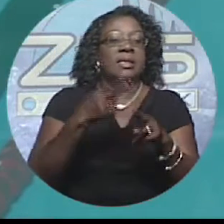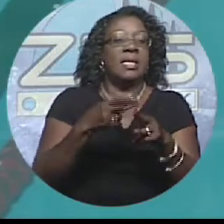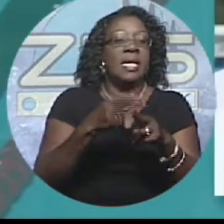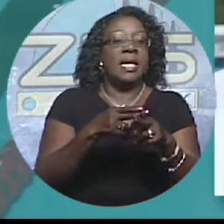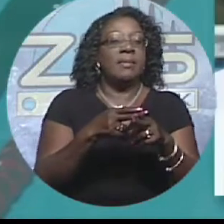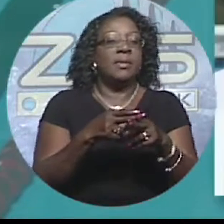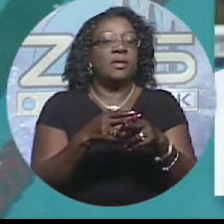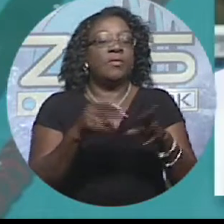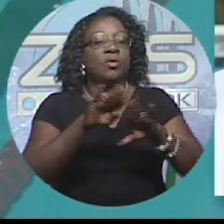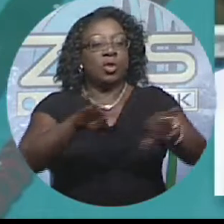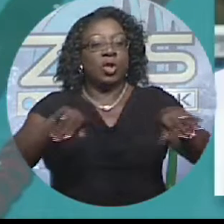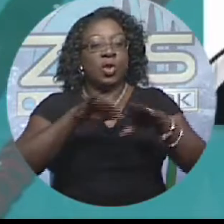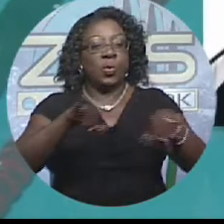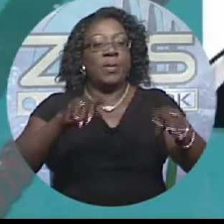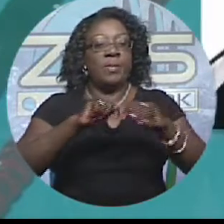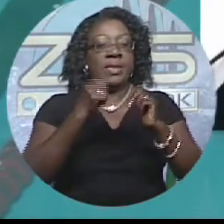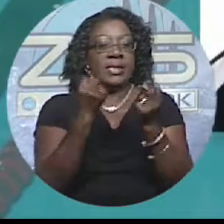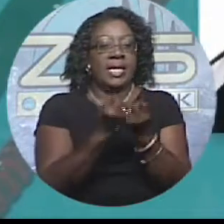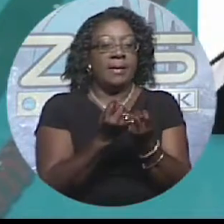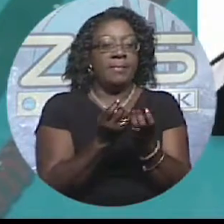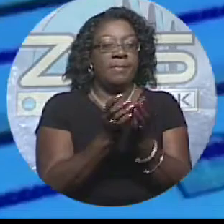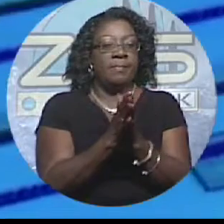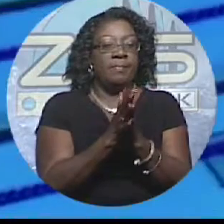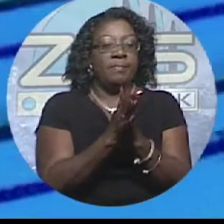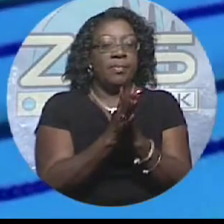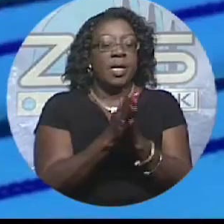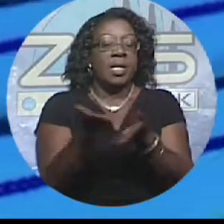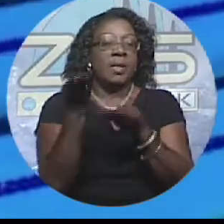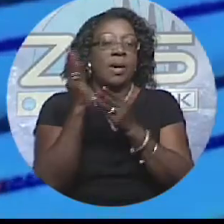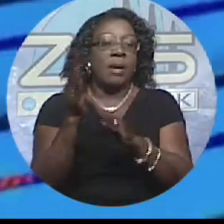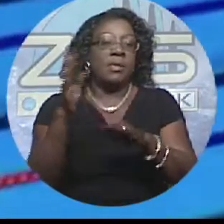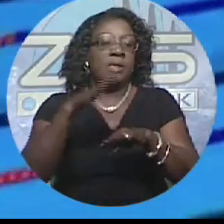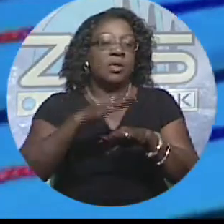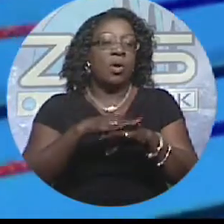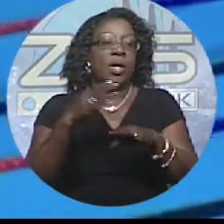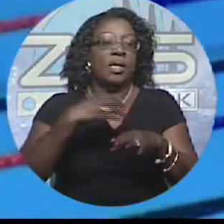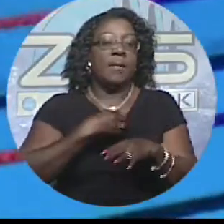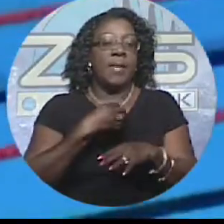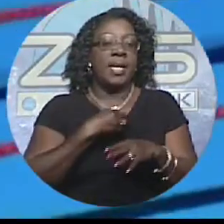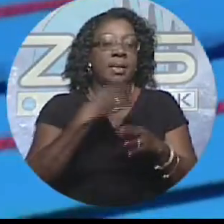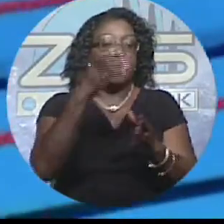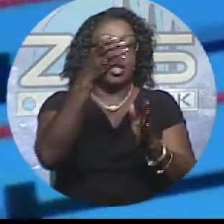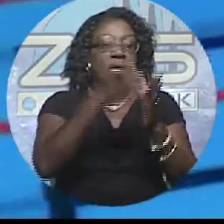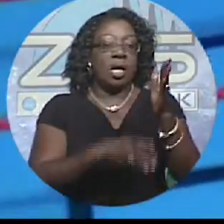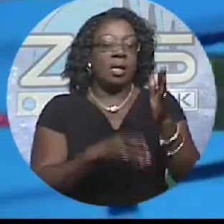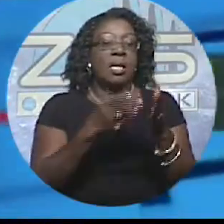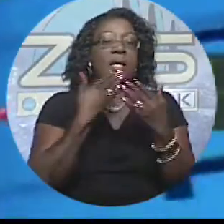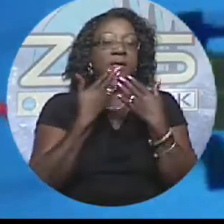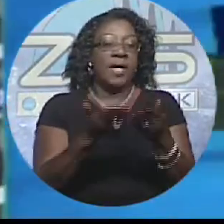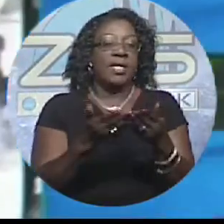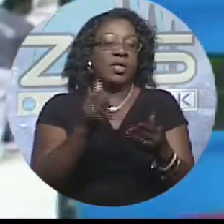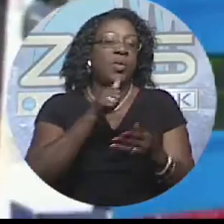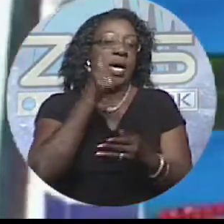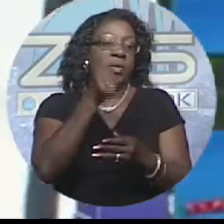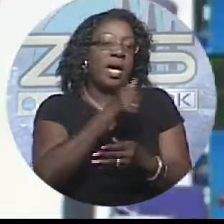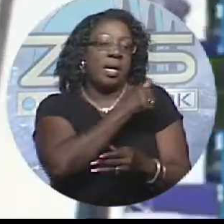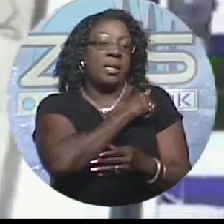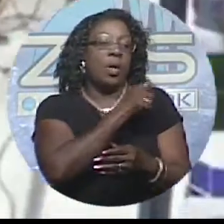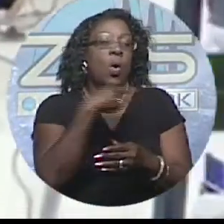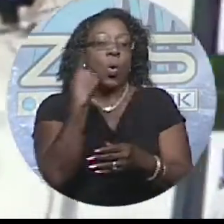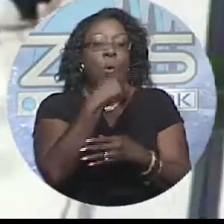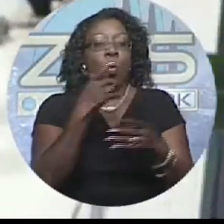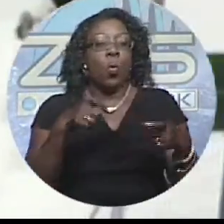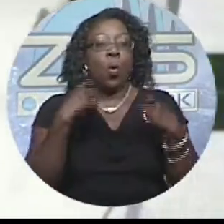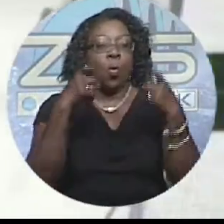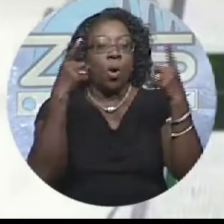Laura Molly, Joanna Evans, and Dustin Tynes. The Bahamas is on the medal chart thanks to Vanderpool Wallace, who won a gold and bronze at the